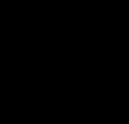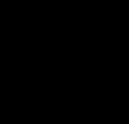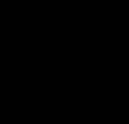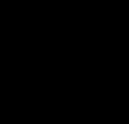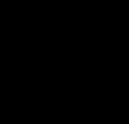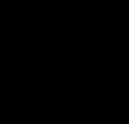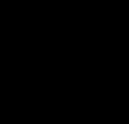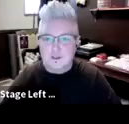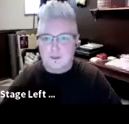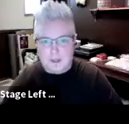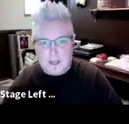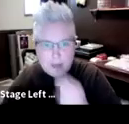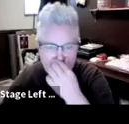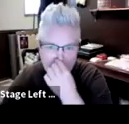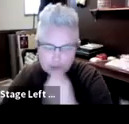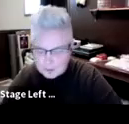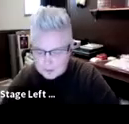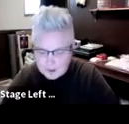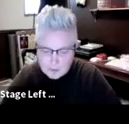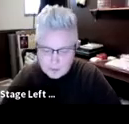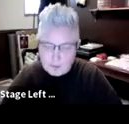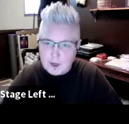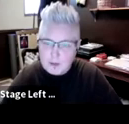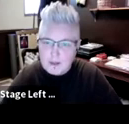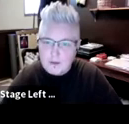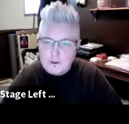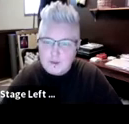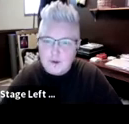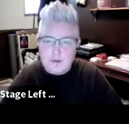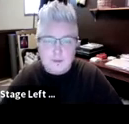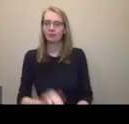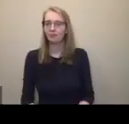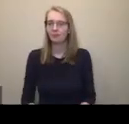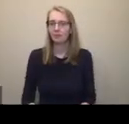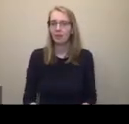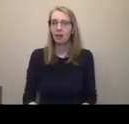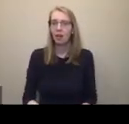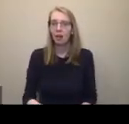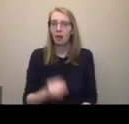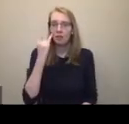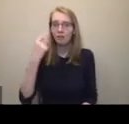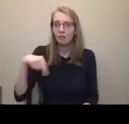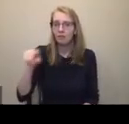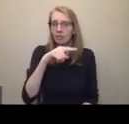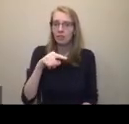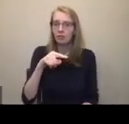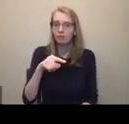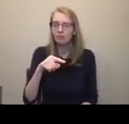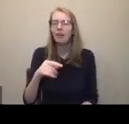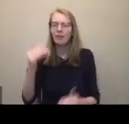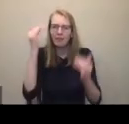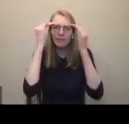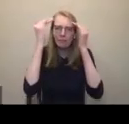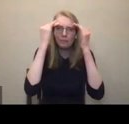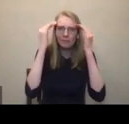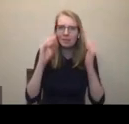into models of disability. So we probably, those of you who are familiar with the disability arts domain, you've probably heard a lot